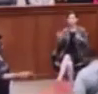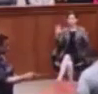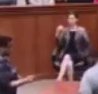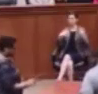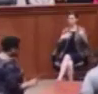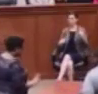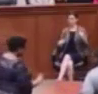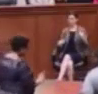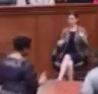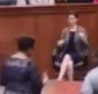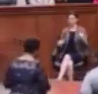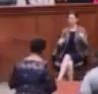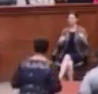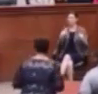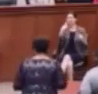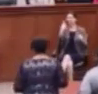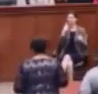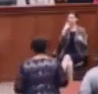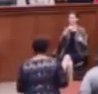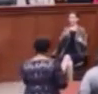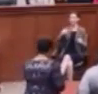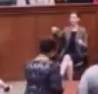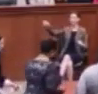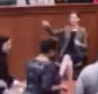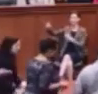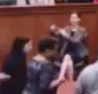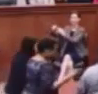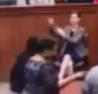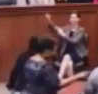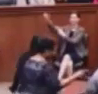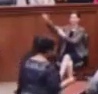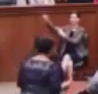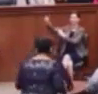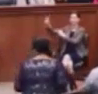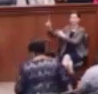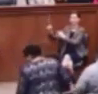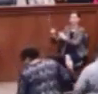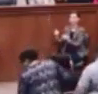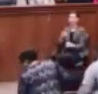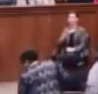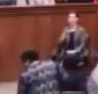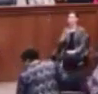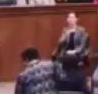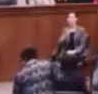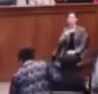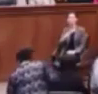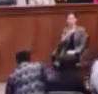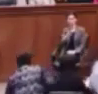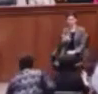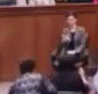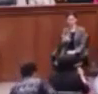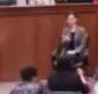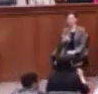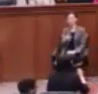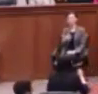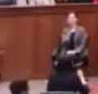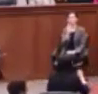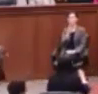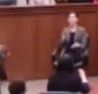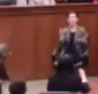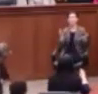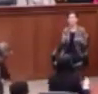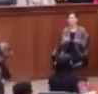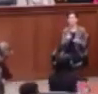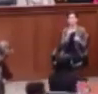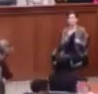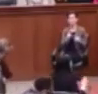White had to go across the street. We are going to get Ms. Jamie Wong to introduce